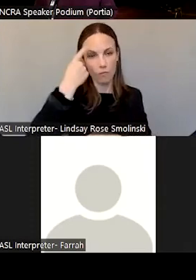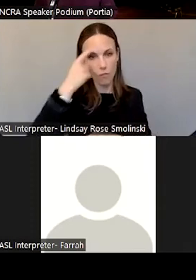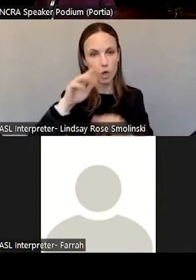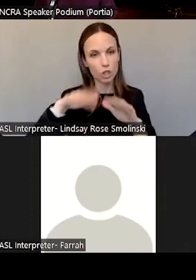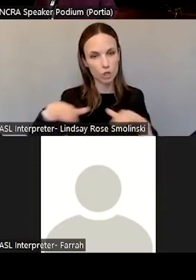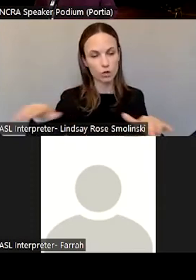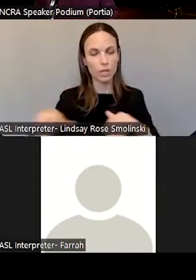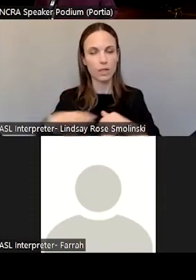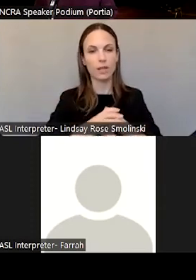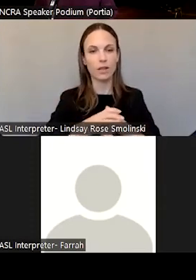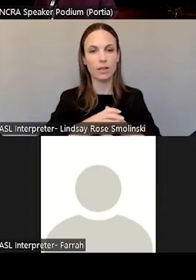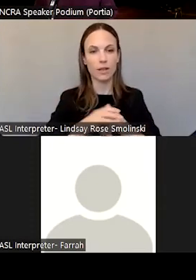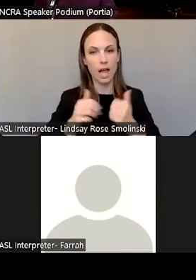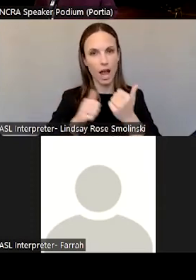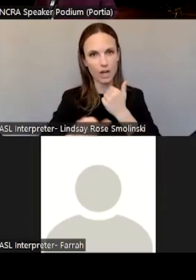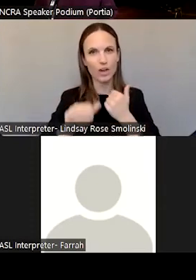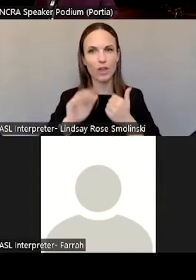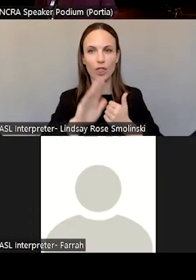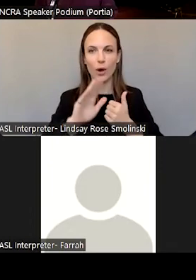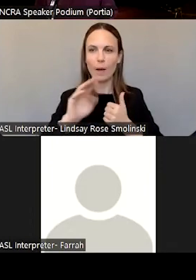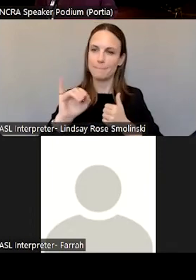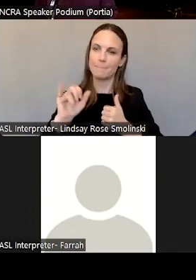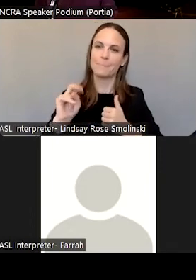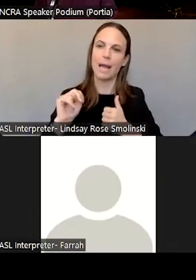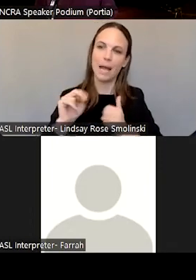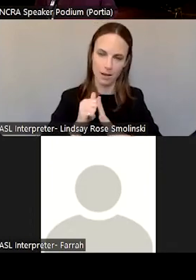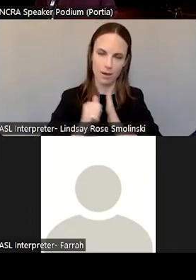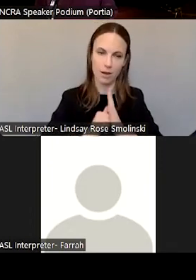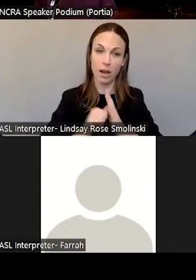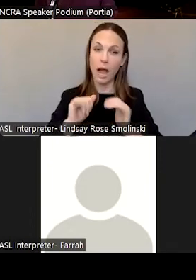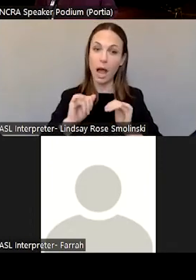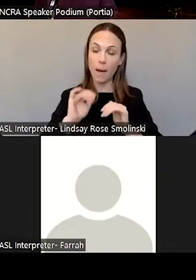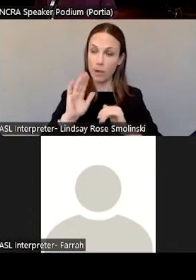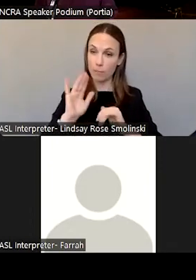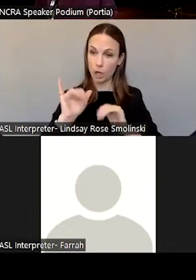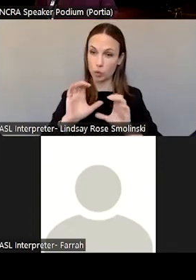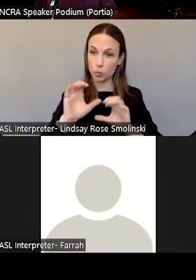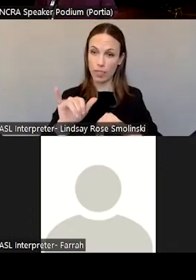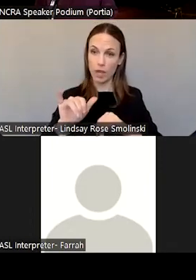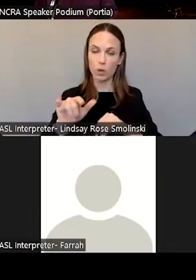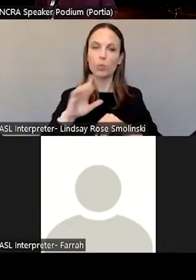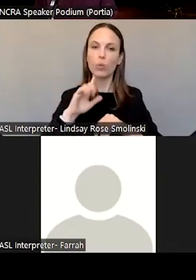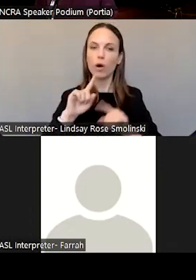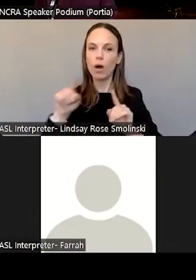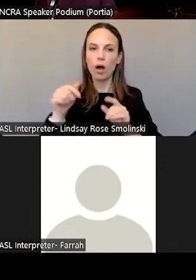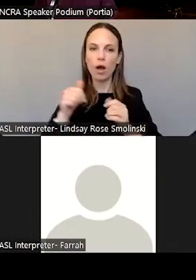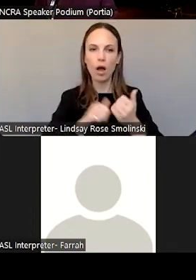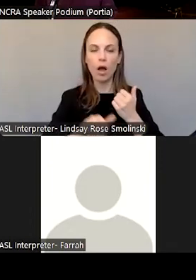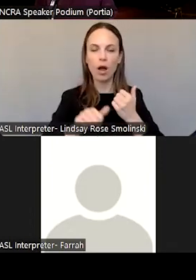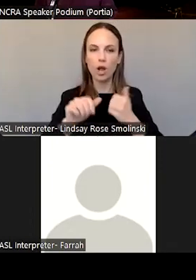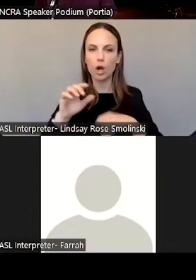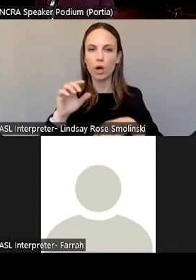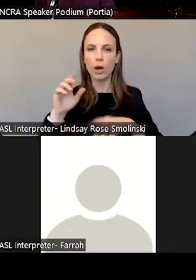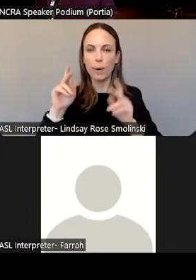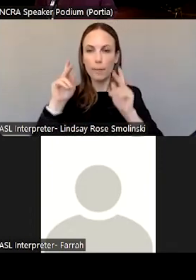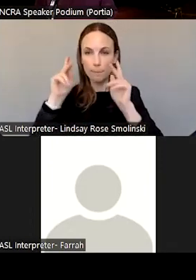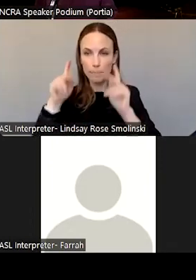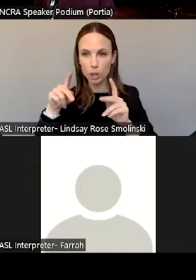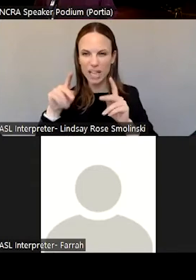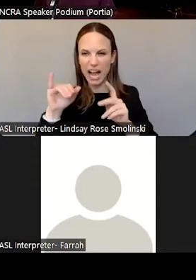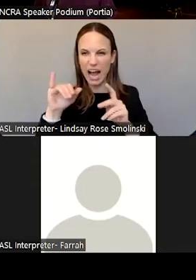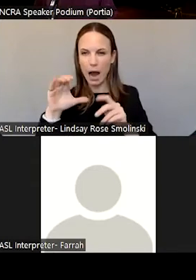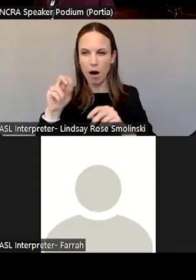children under their main account. And by doing that, you just go under the person